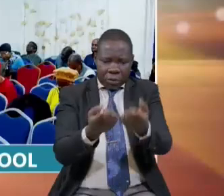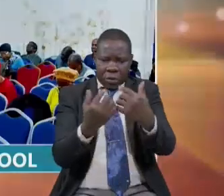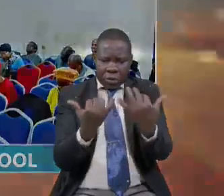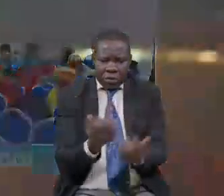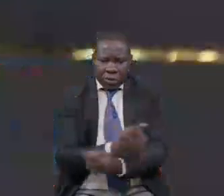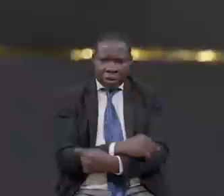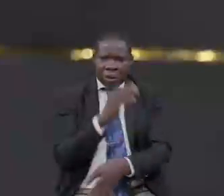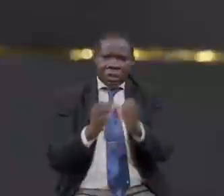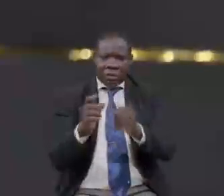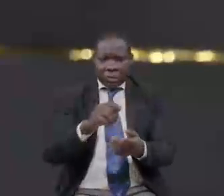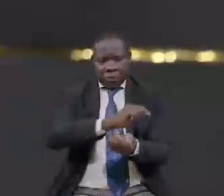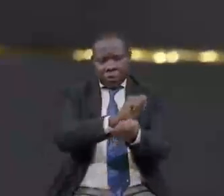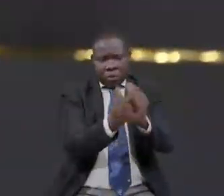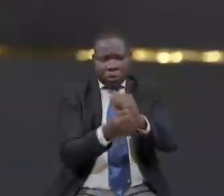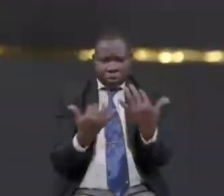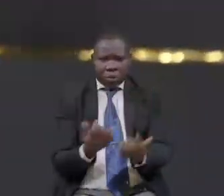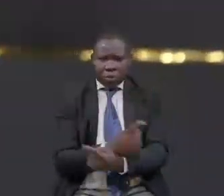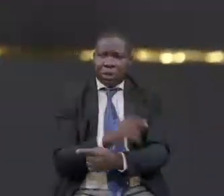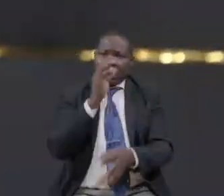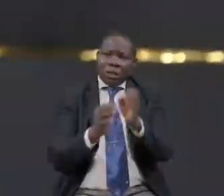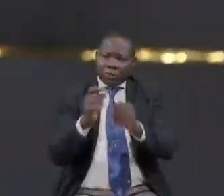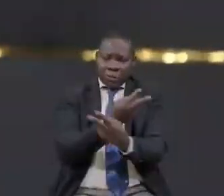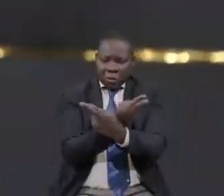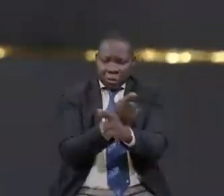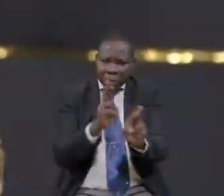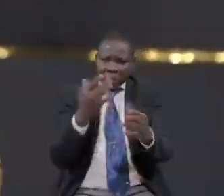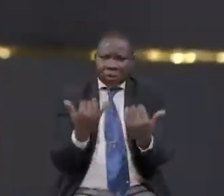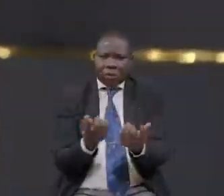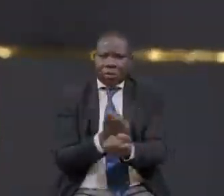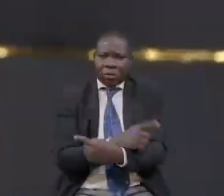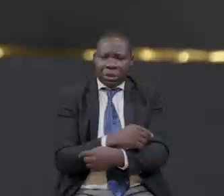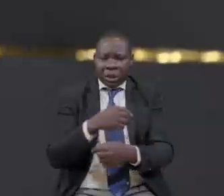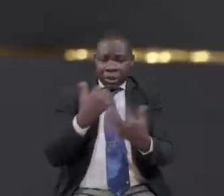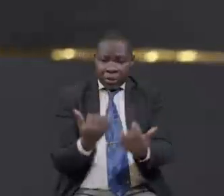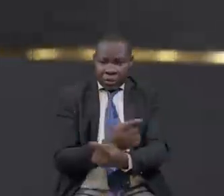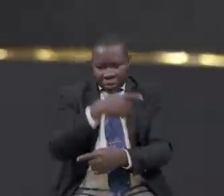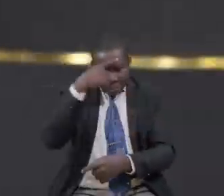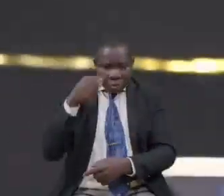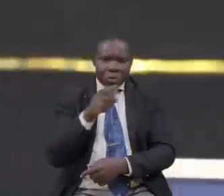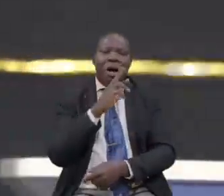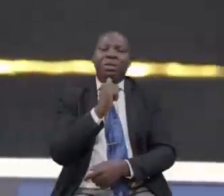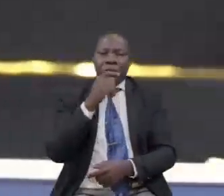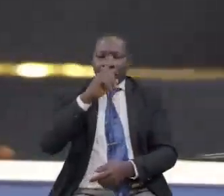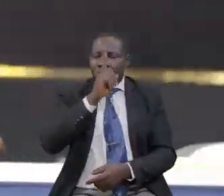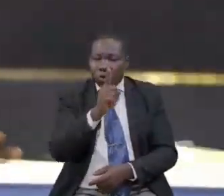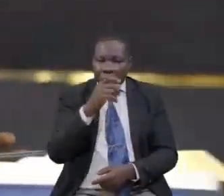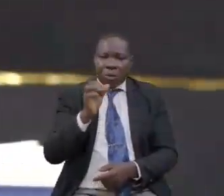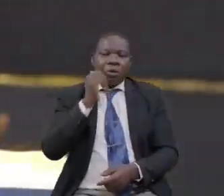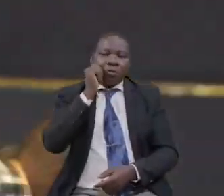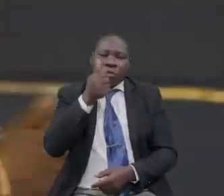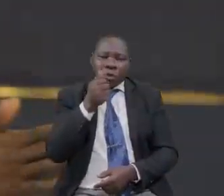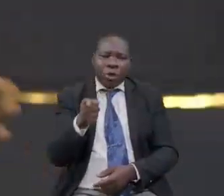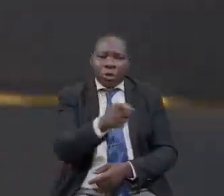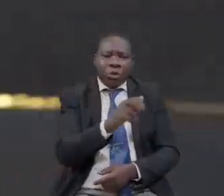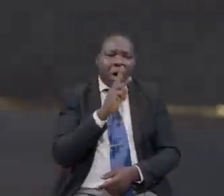today, if you repent today, today, because you're not sure tomorrow, you're not sure when